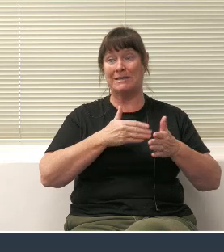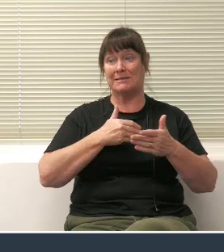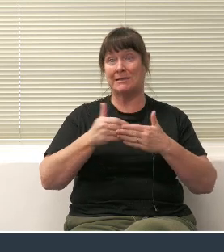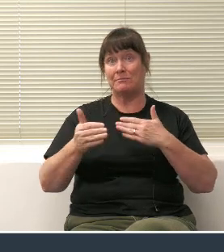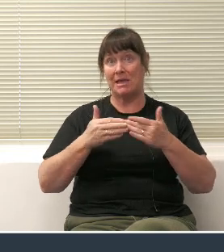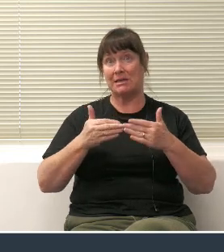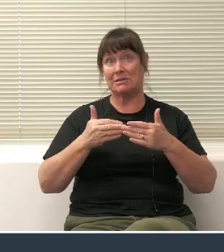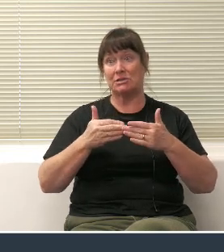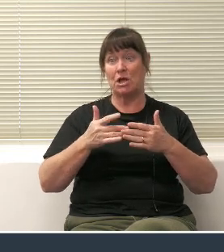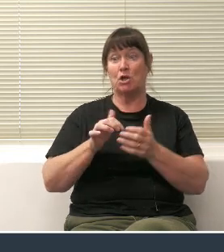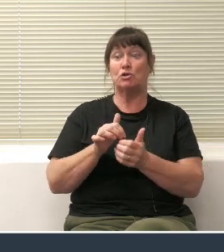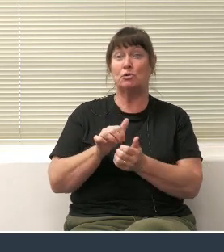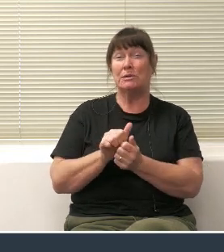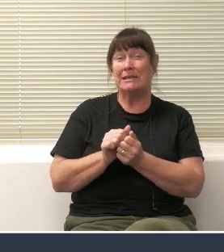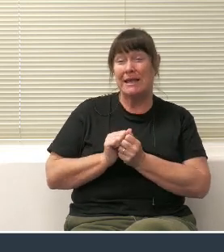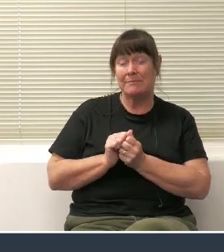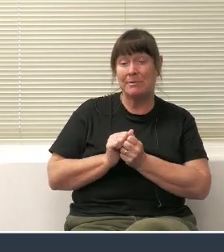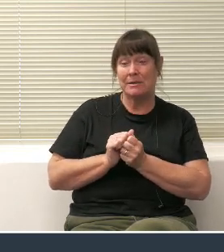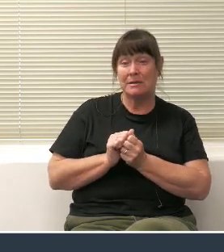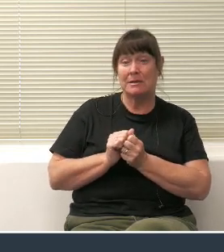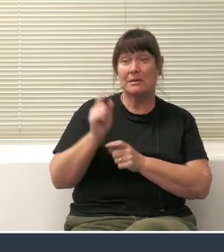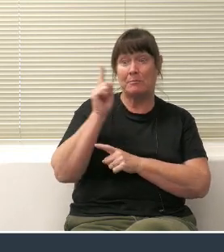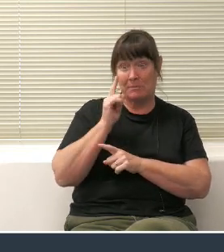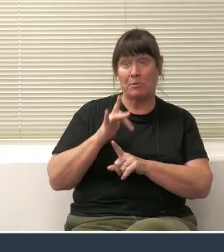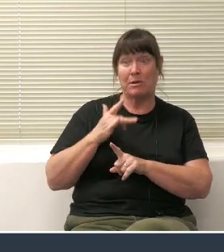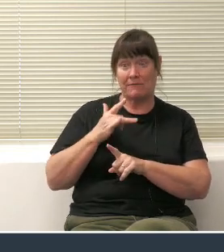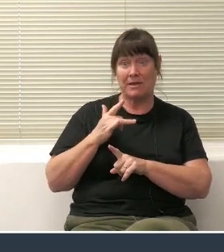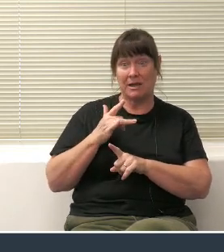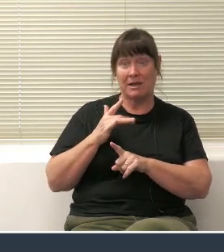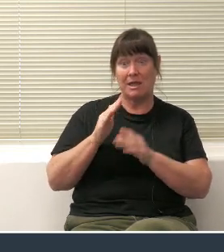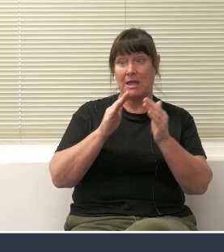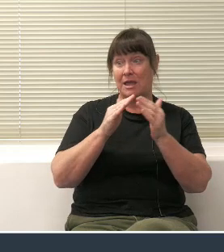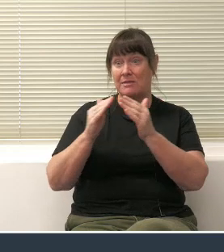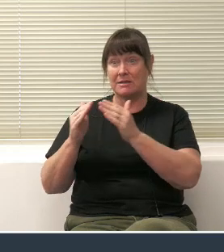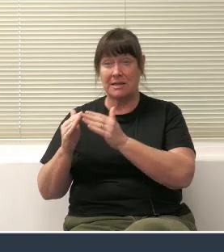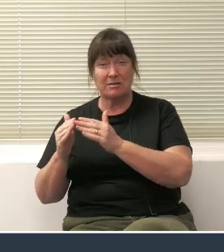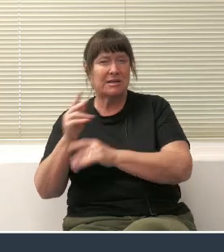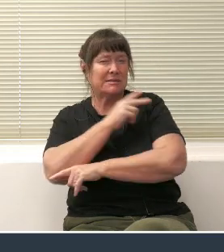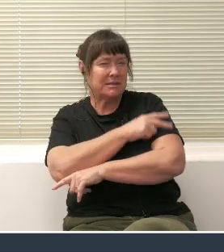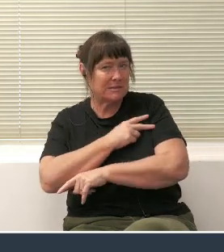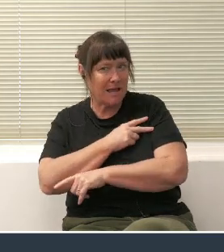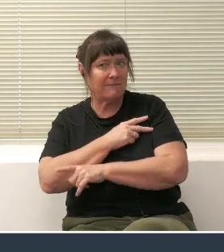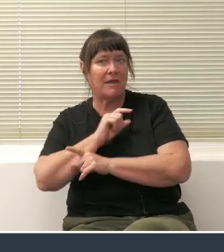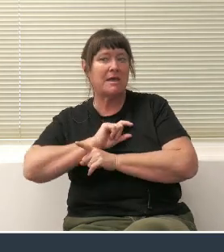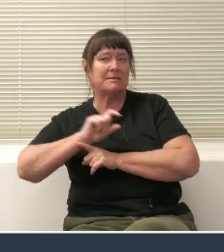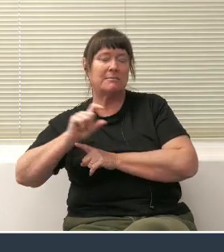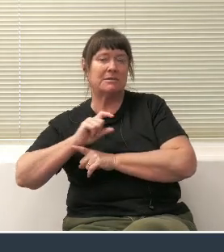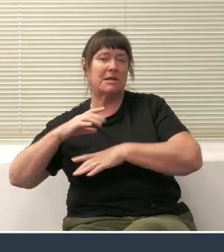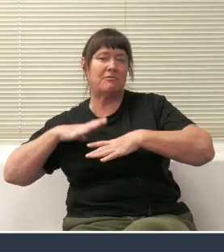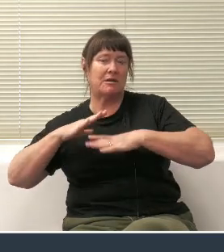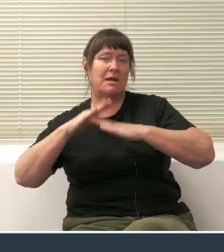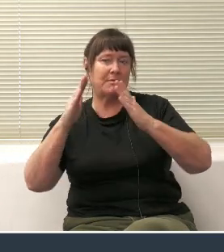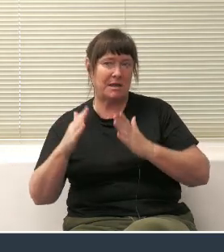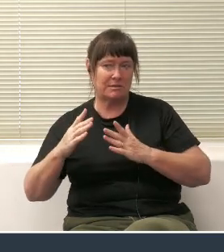managing to A, retain these tenants in this secure, subsidised retirement housing,